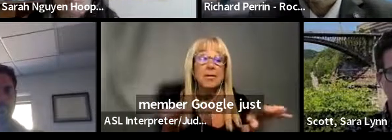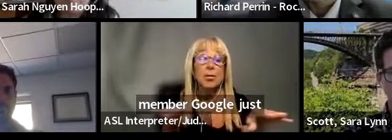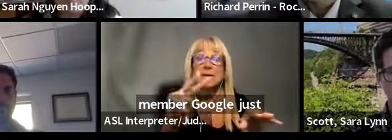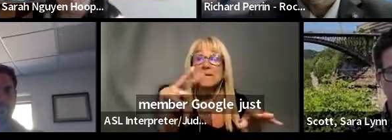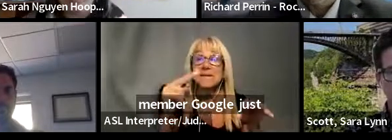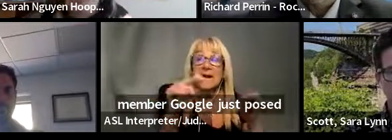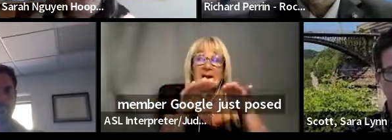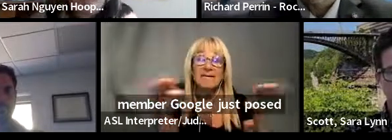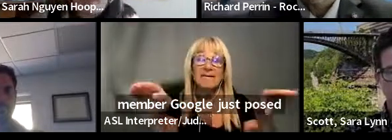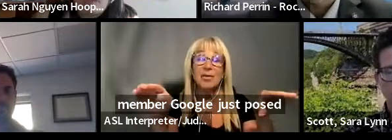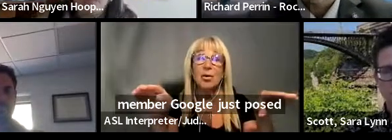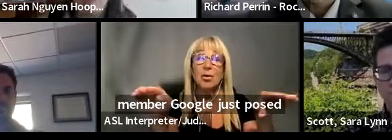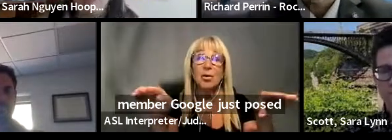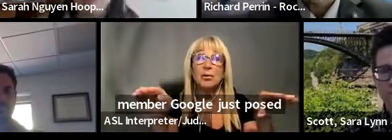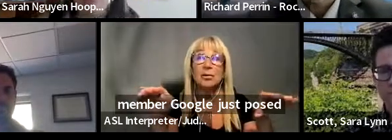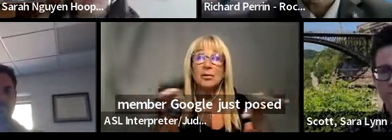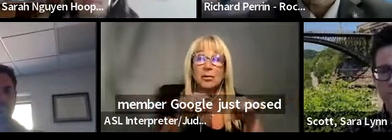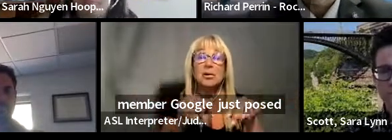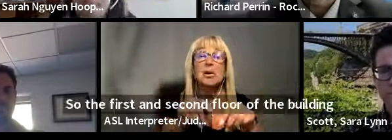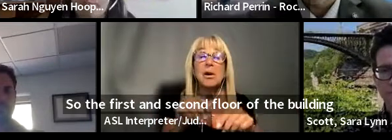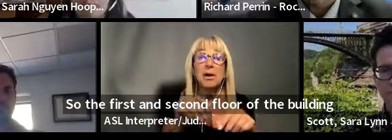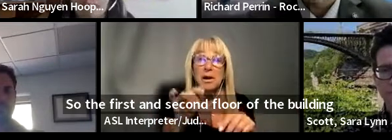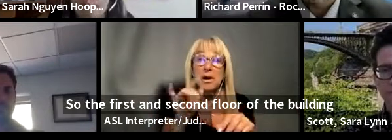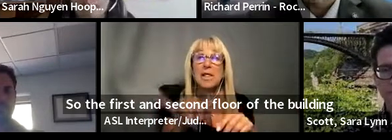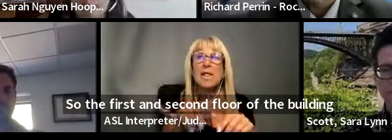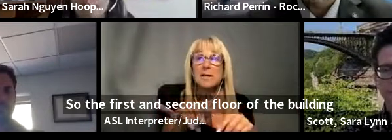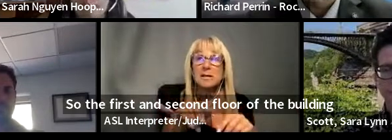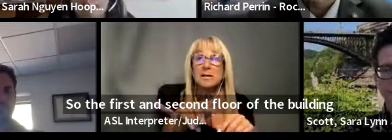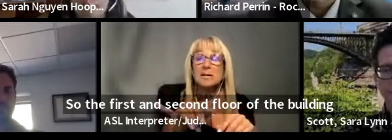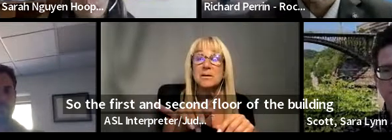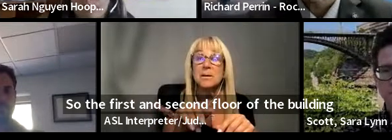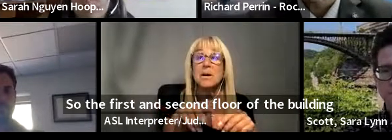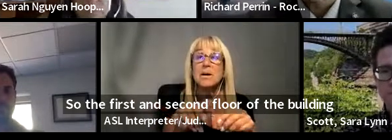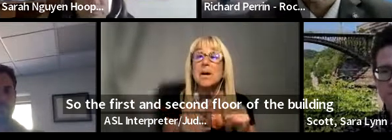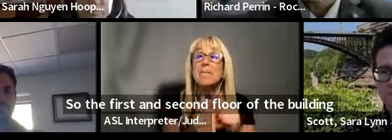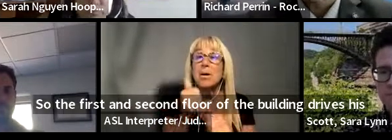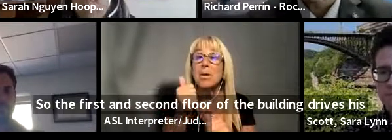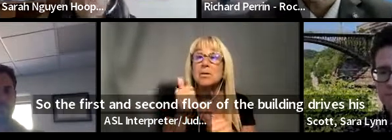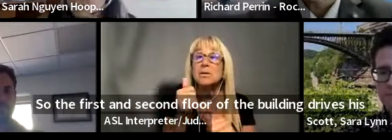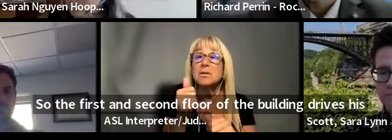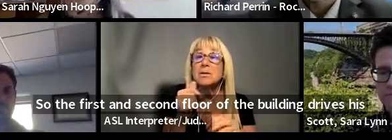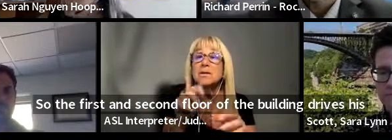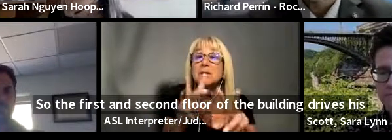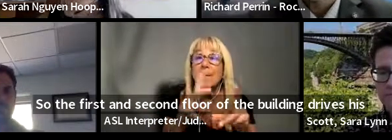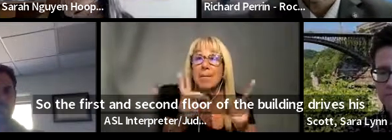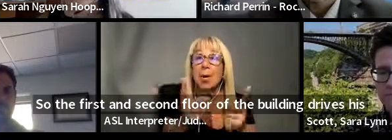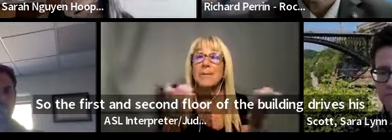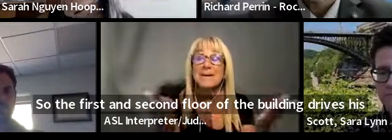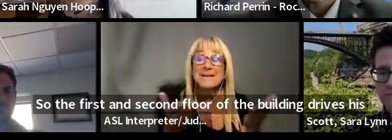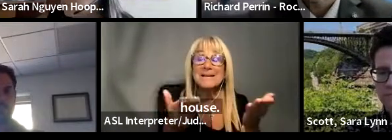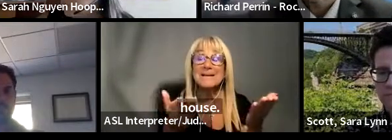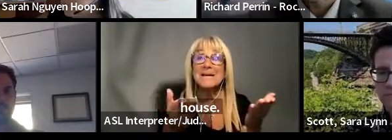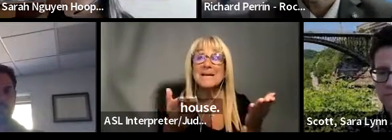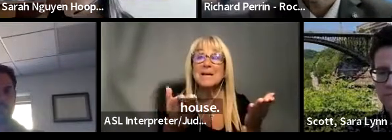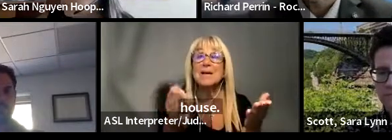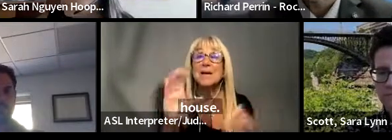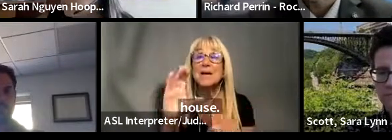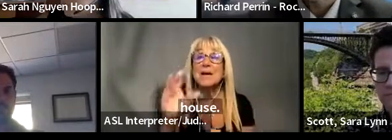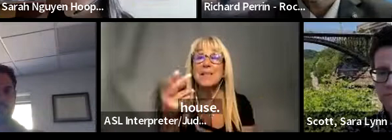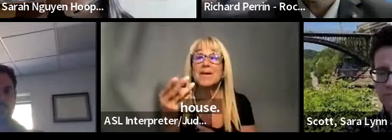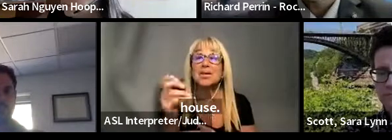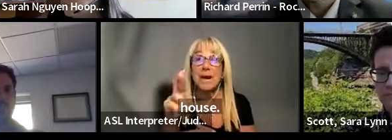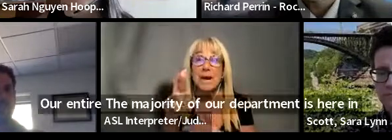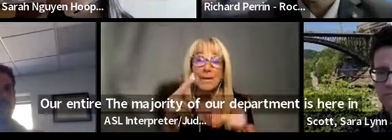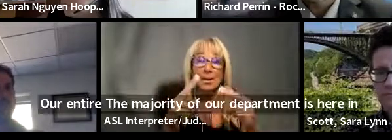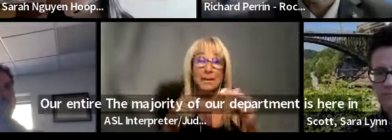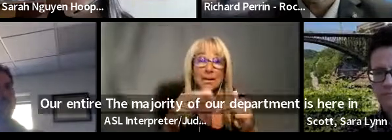building, DRHS house, the majority of our department is here in this building. On the second floor